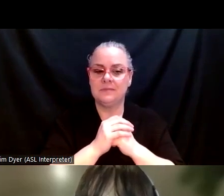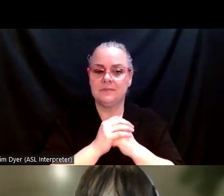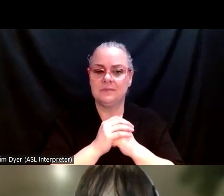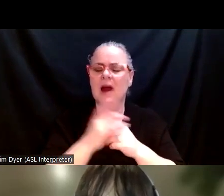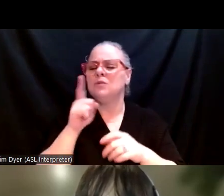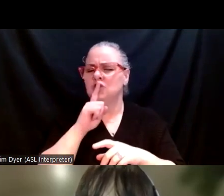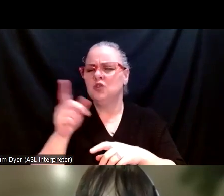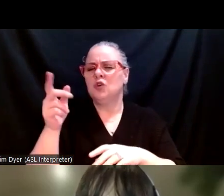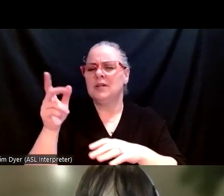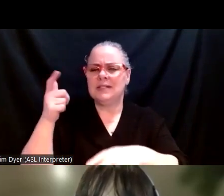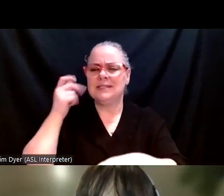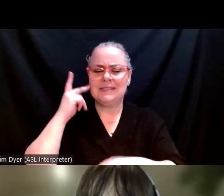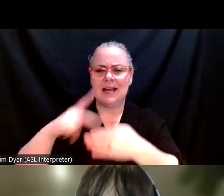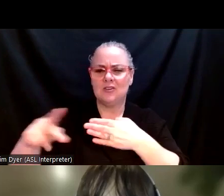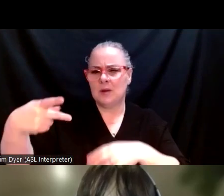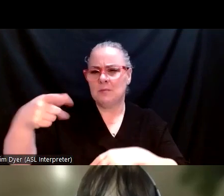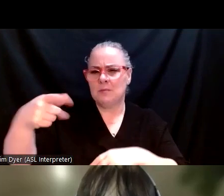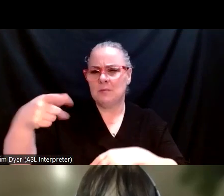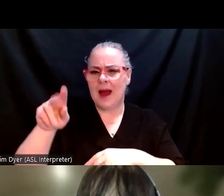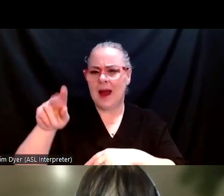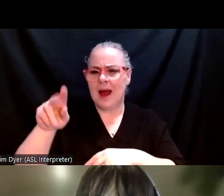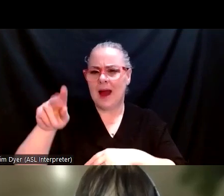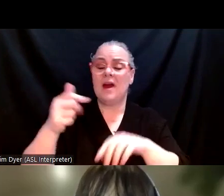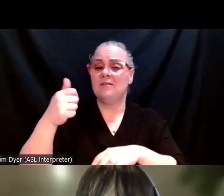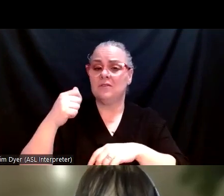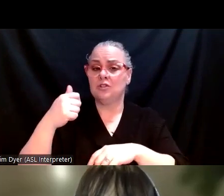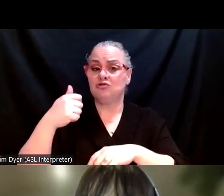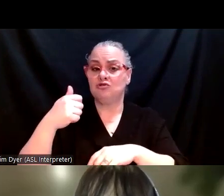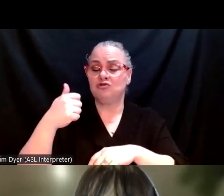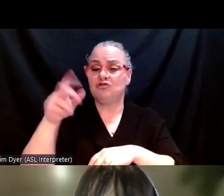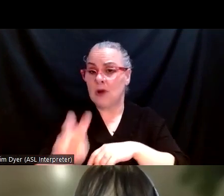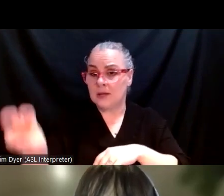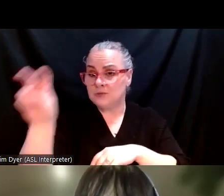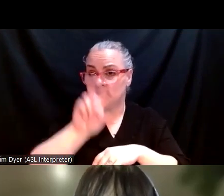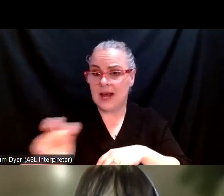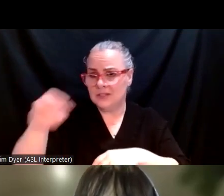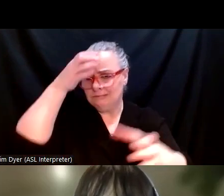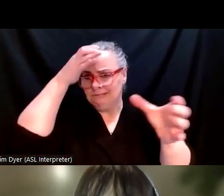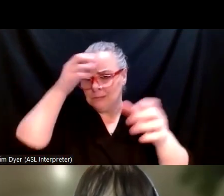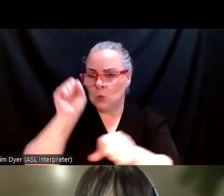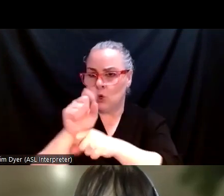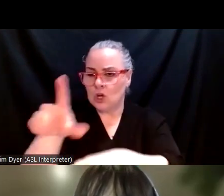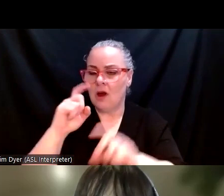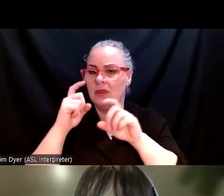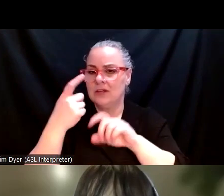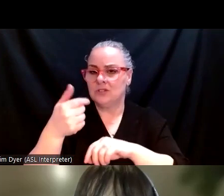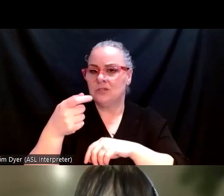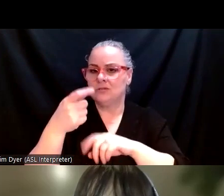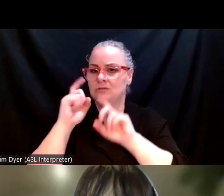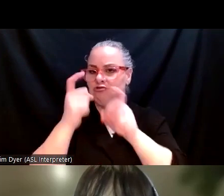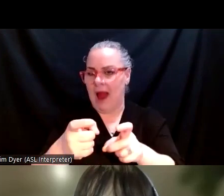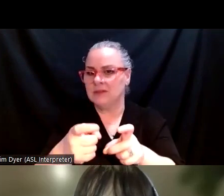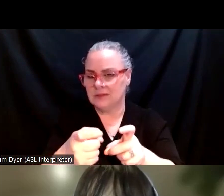Undersecretary Power sees this, we have like our transportation gurus working on this grant. This will